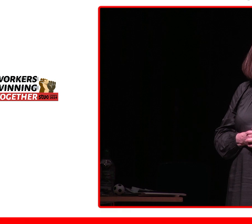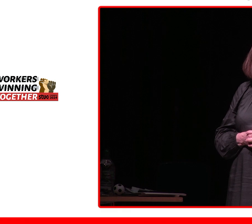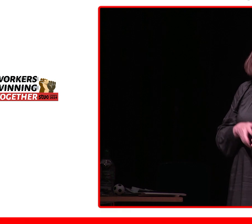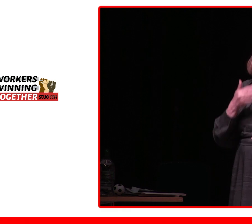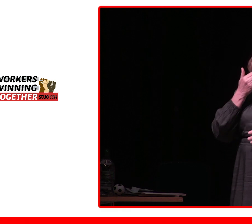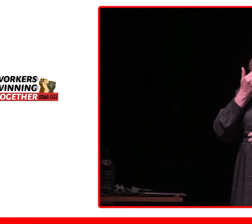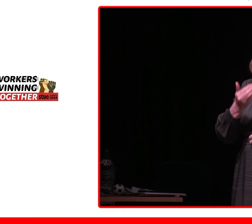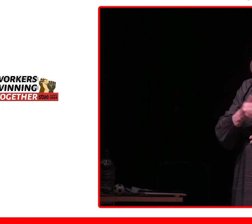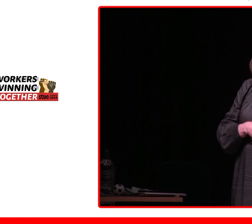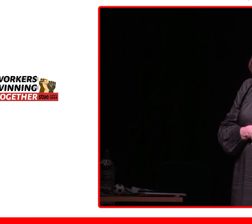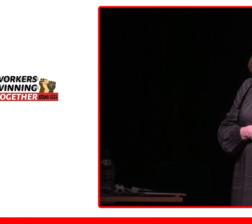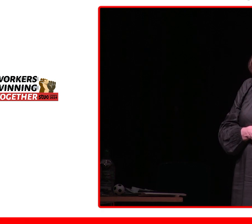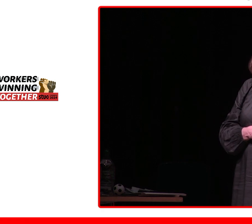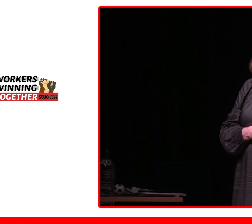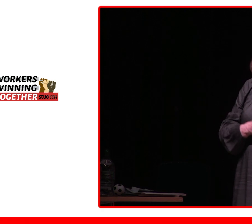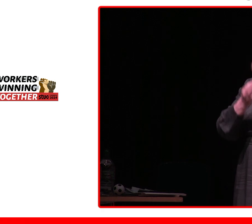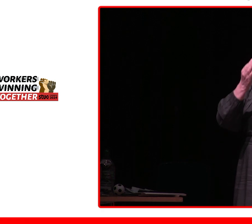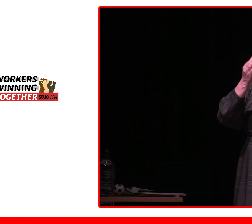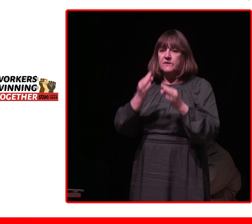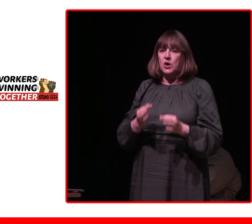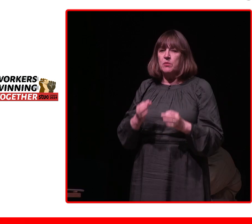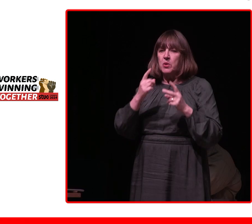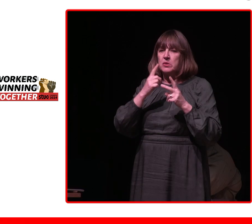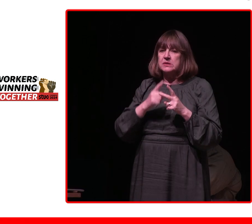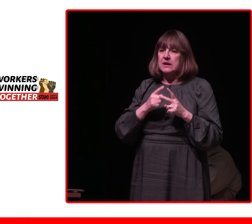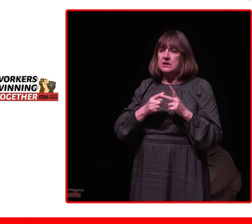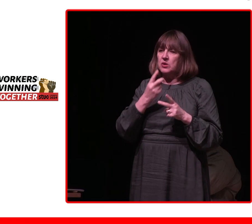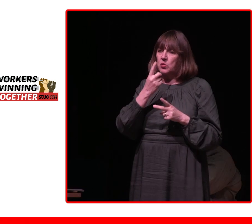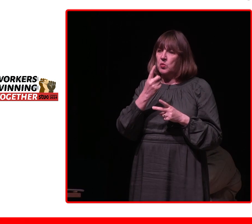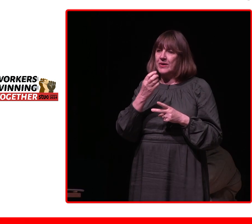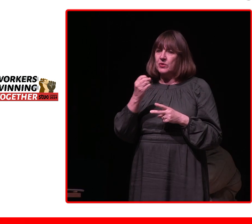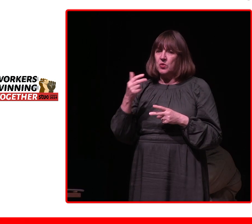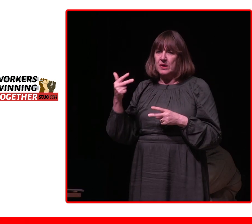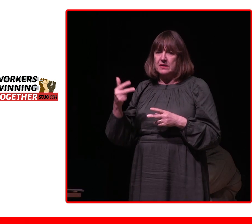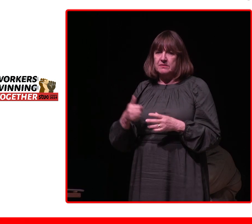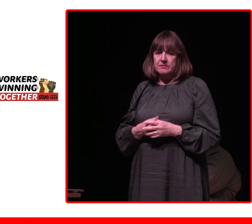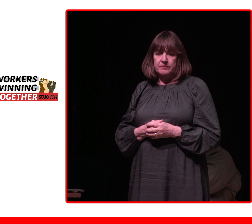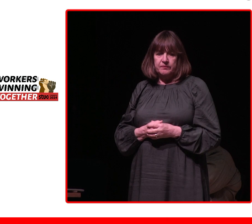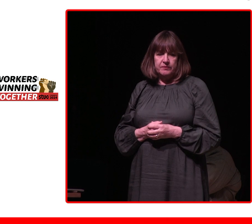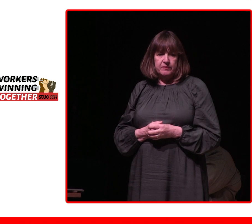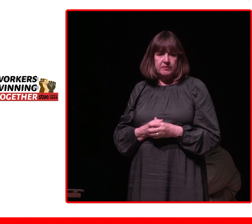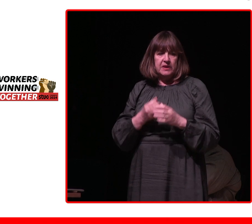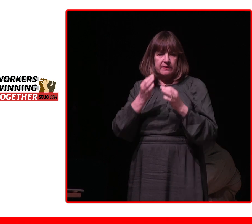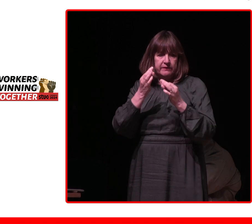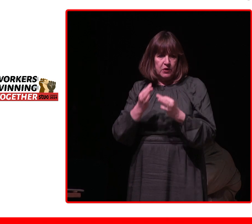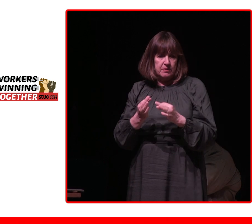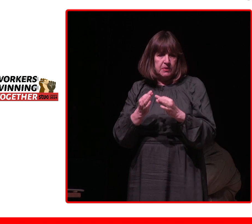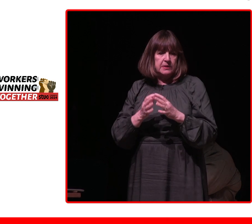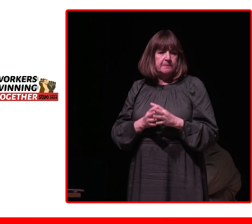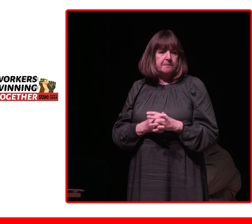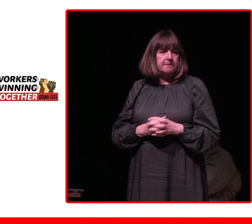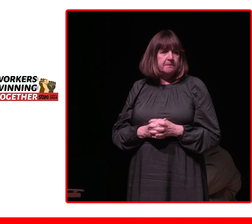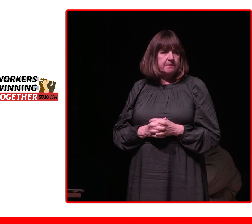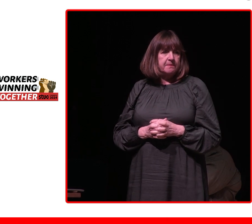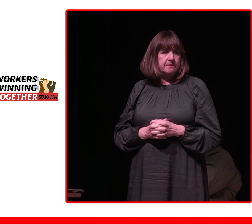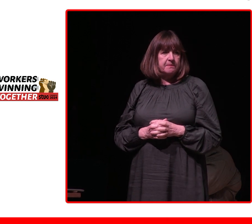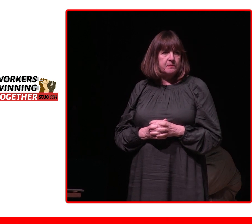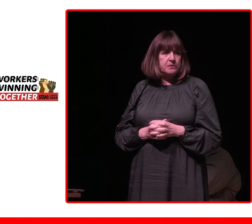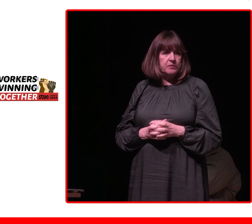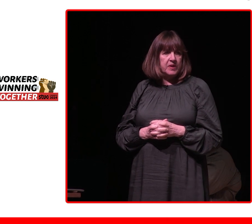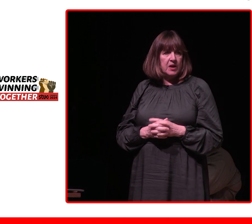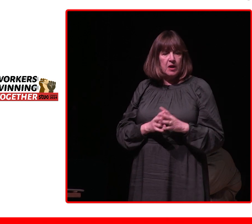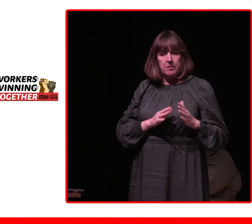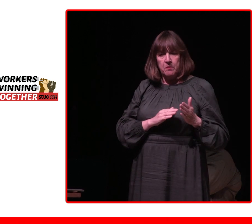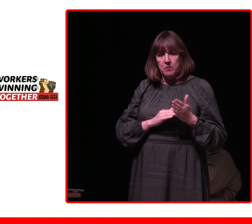Thank you, Delegate. Can I have somebody to formally second motion 108? It's formally seconded. Now call on the movers